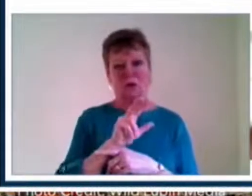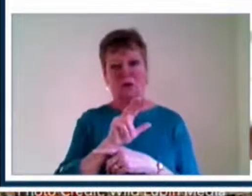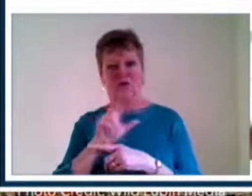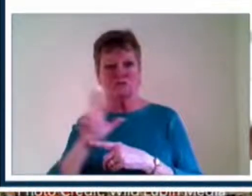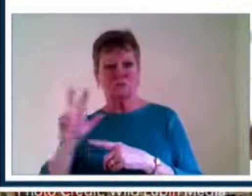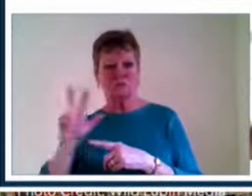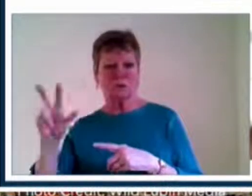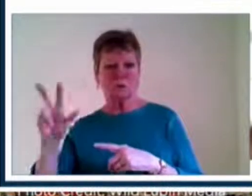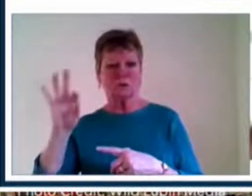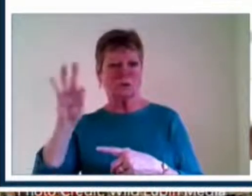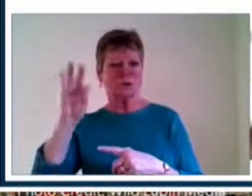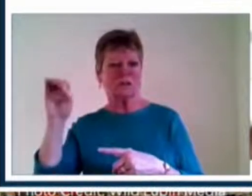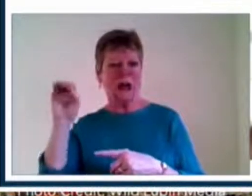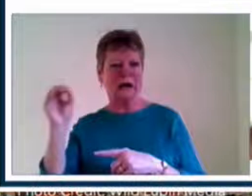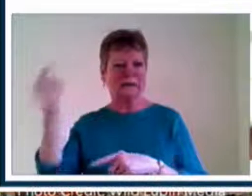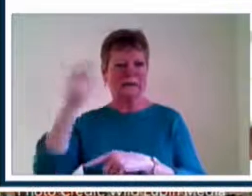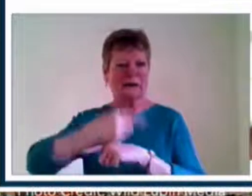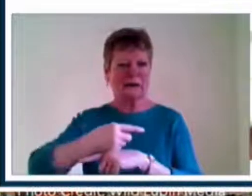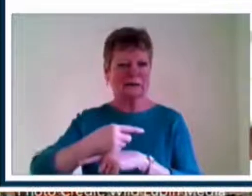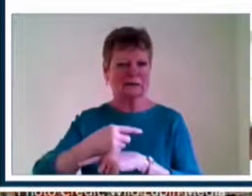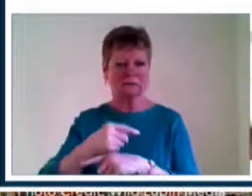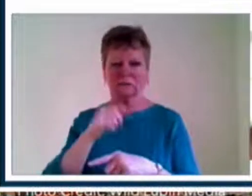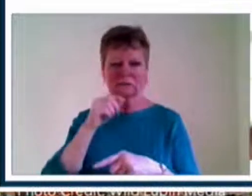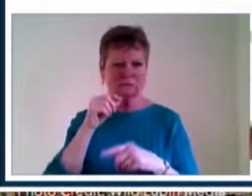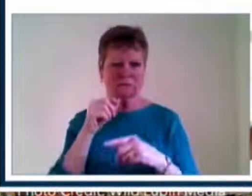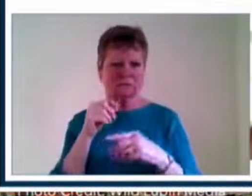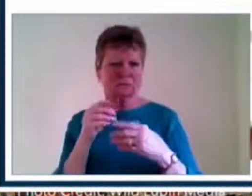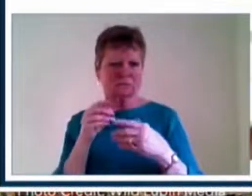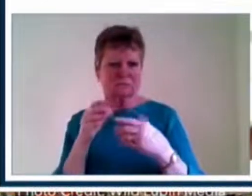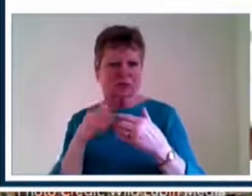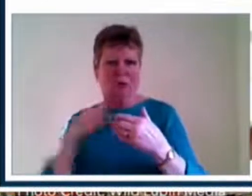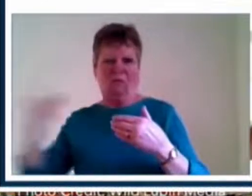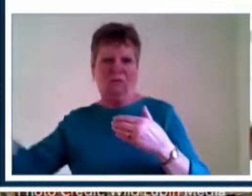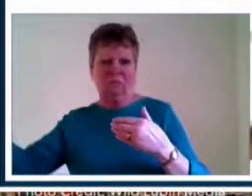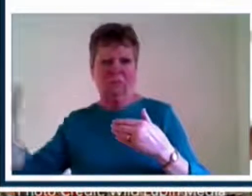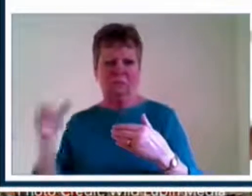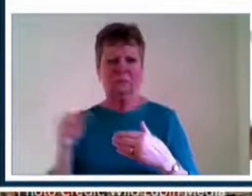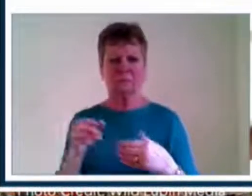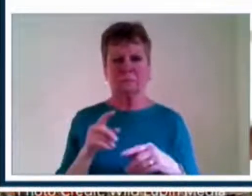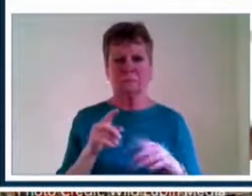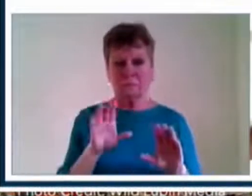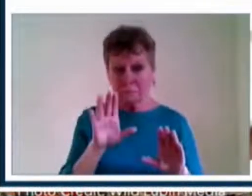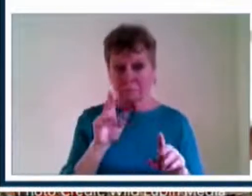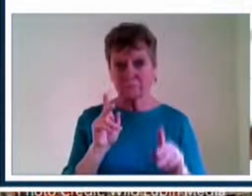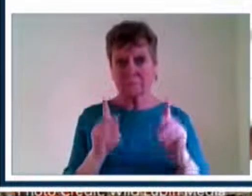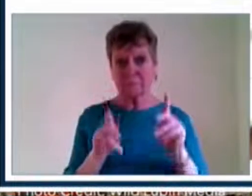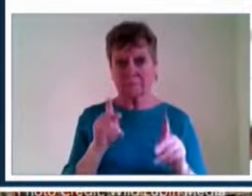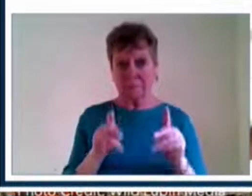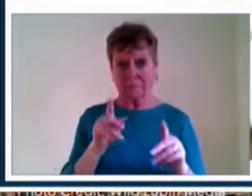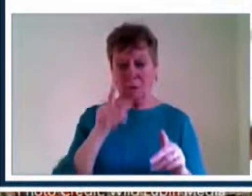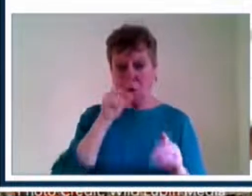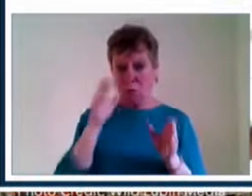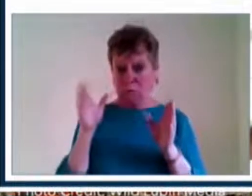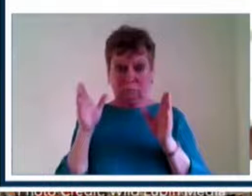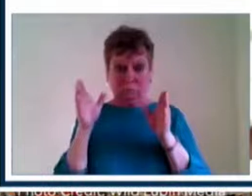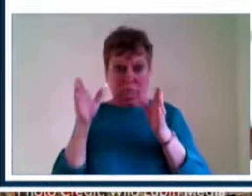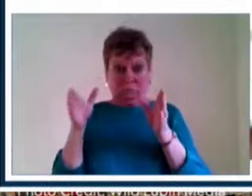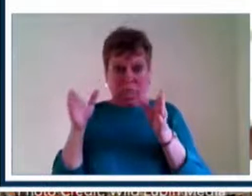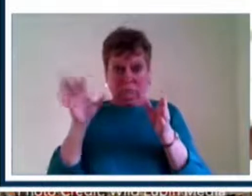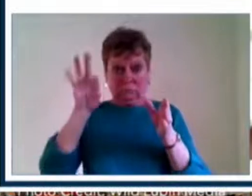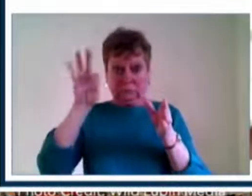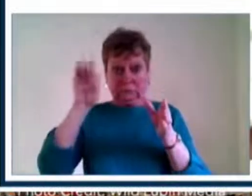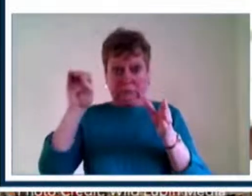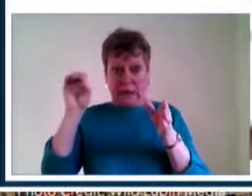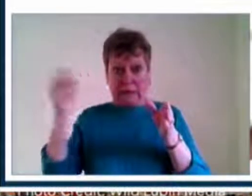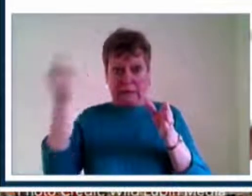days, and it doesn't last longer than that. So there's two things: that people who have within that 90-day period, if they